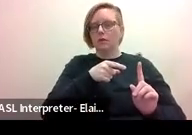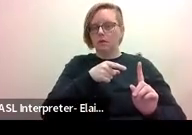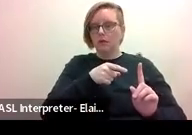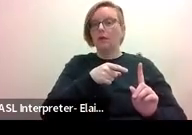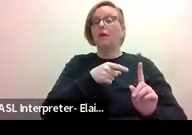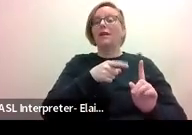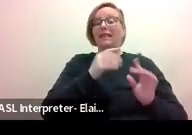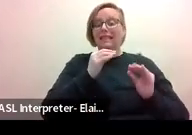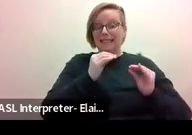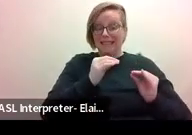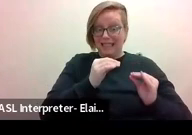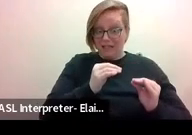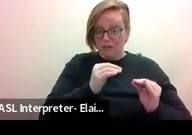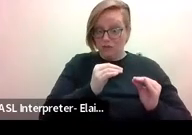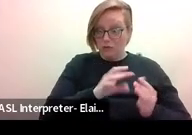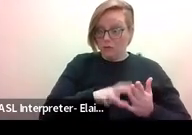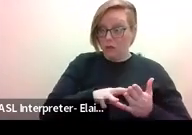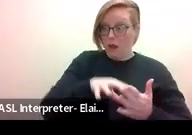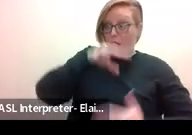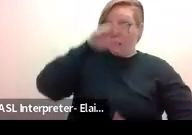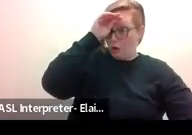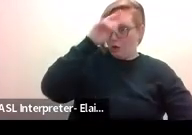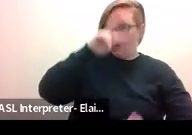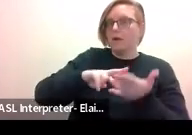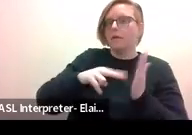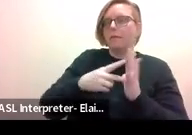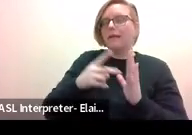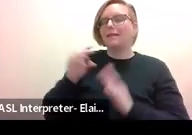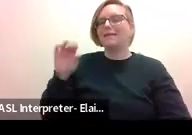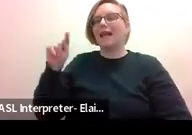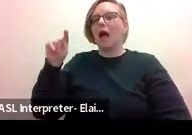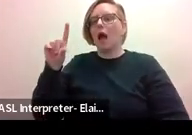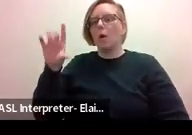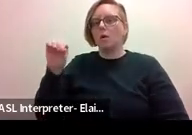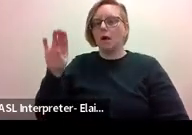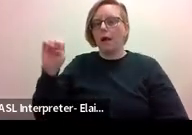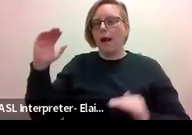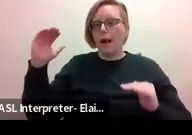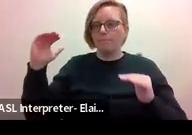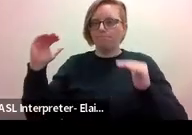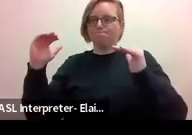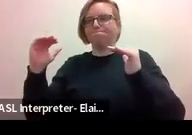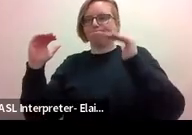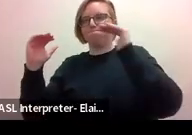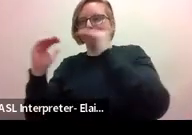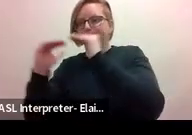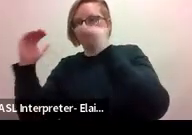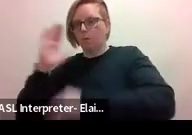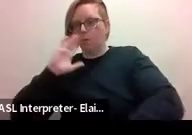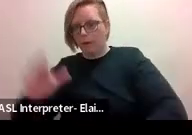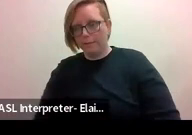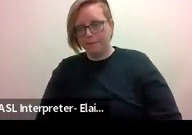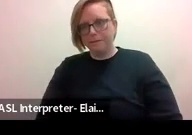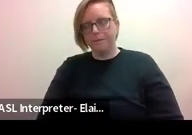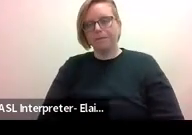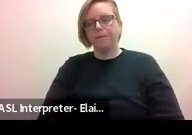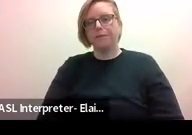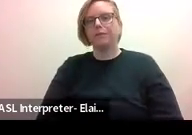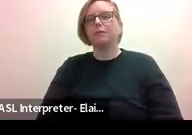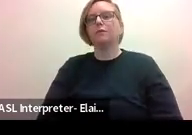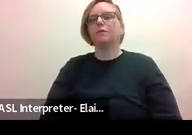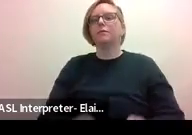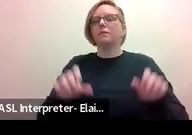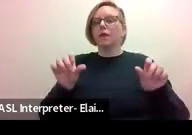you closer to that outcome? We have some examples of